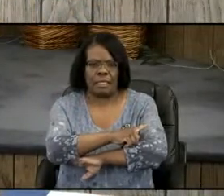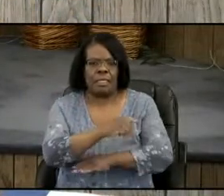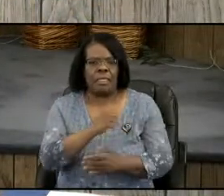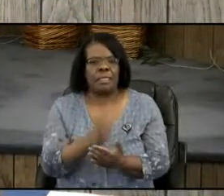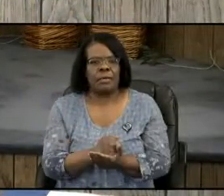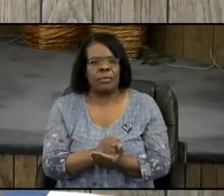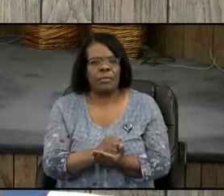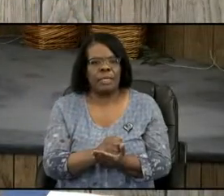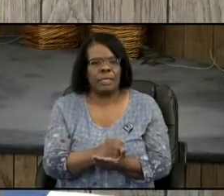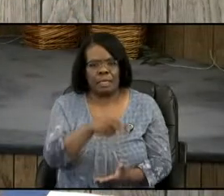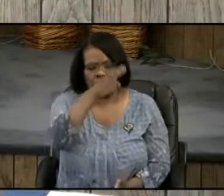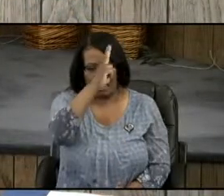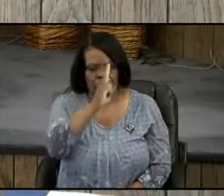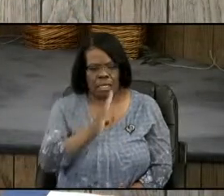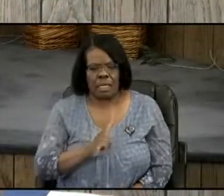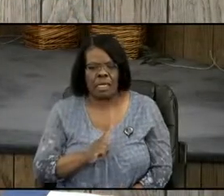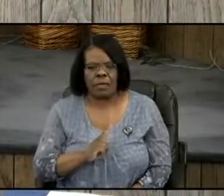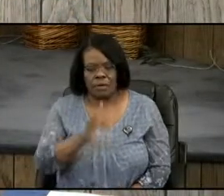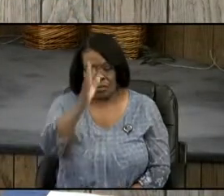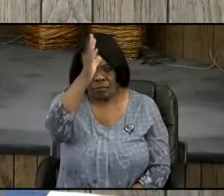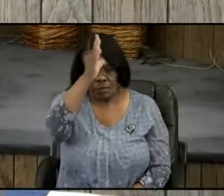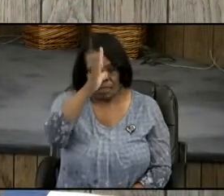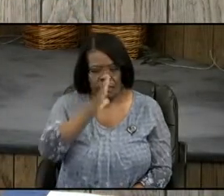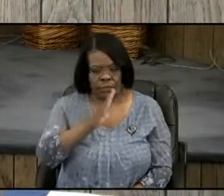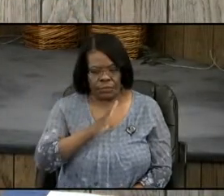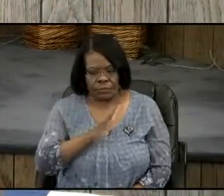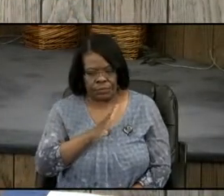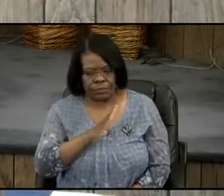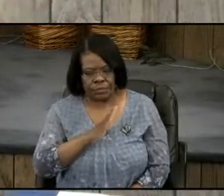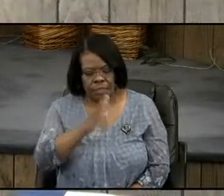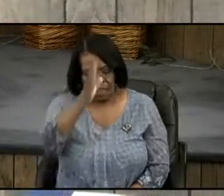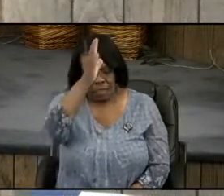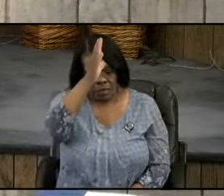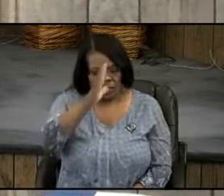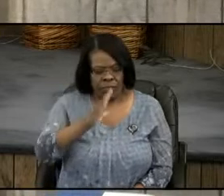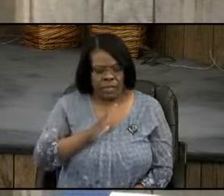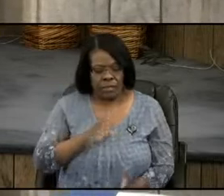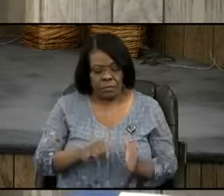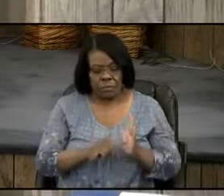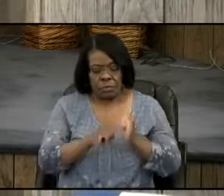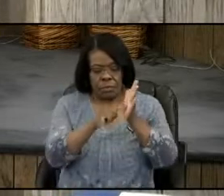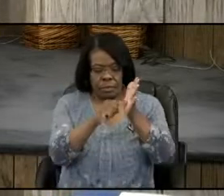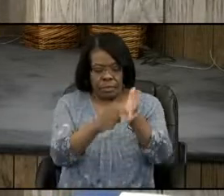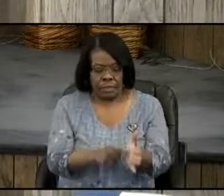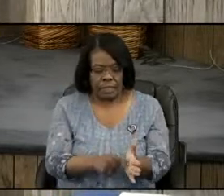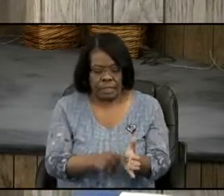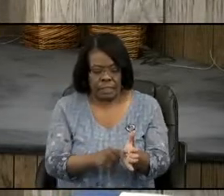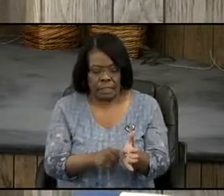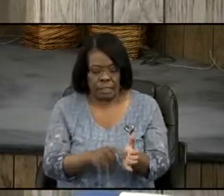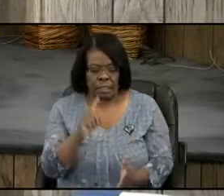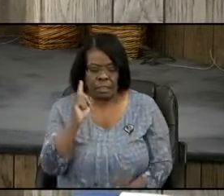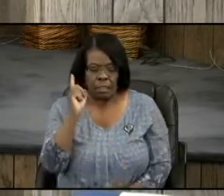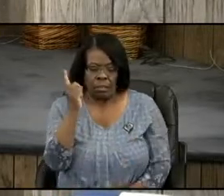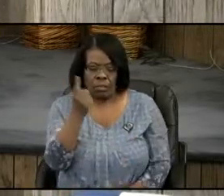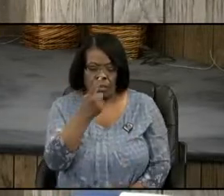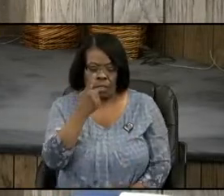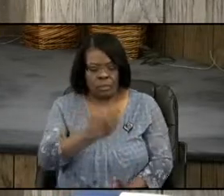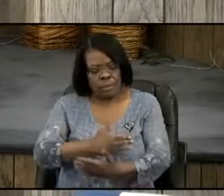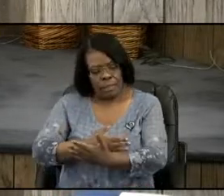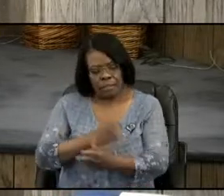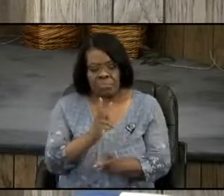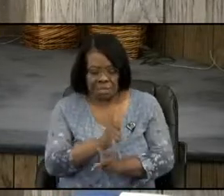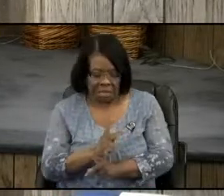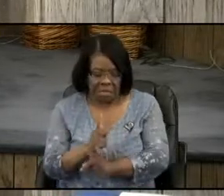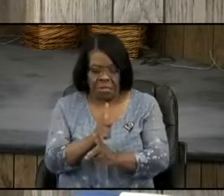set aside to honor those who are fathers. Fathers represent the one who nurtures,